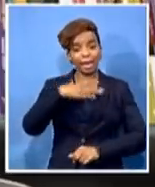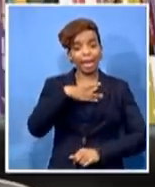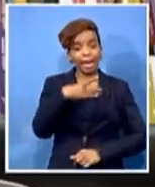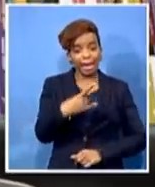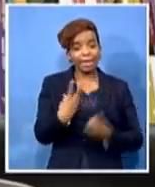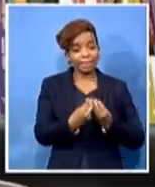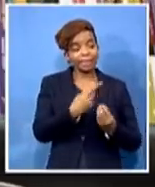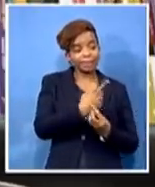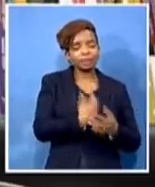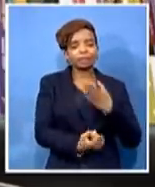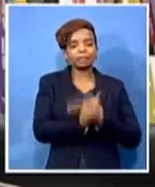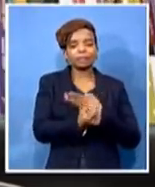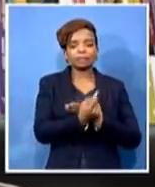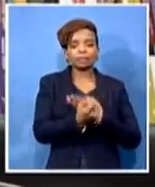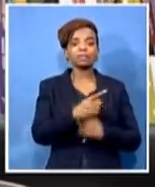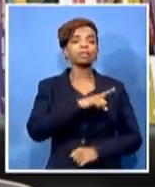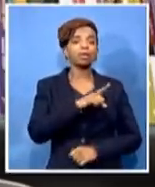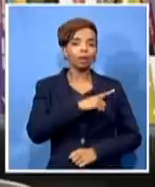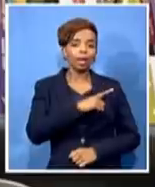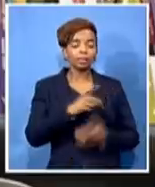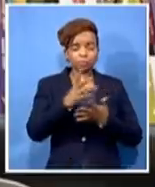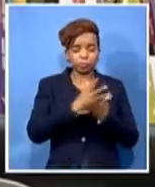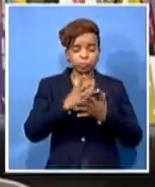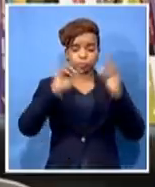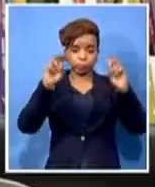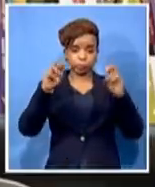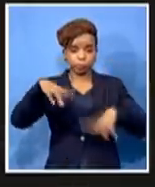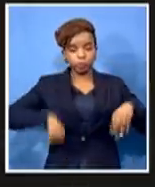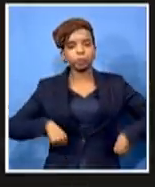that are implicated in corrupt activities or people that are corrupt.